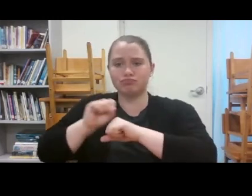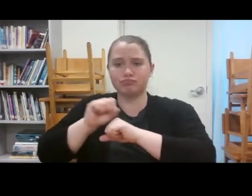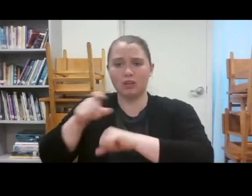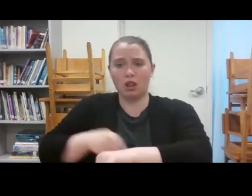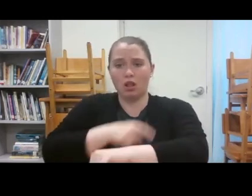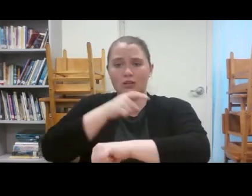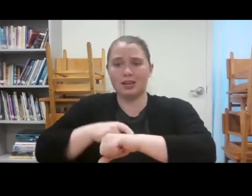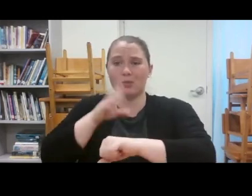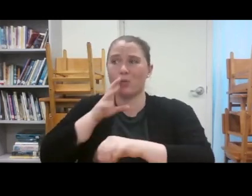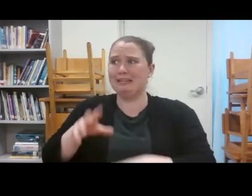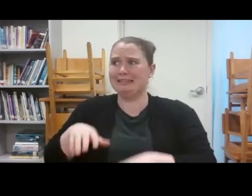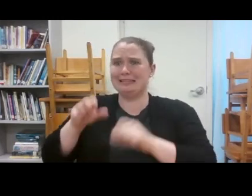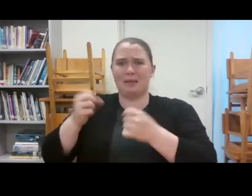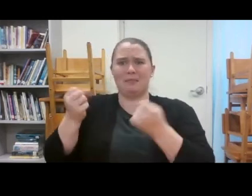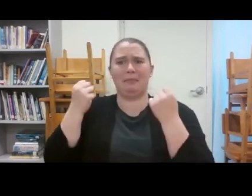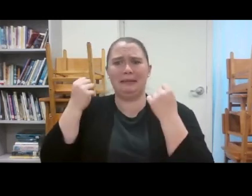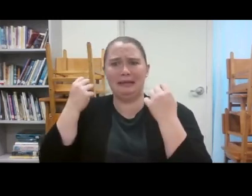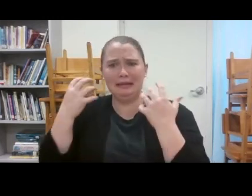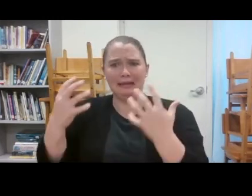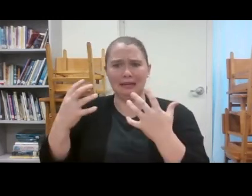takes years to